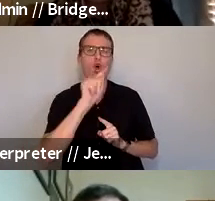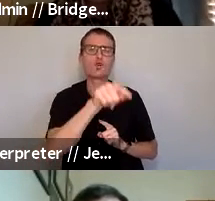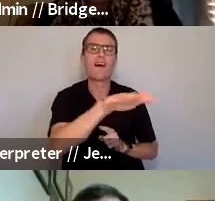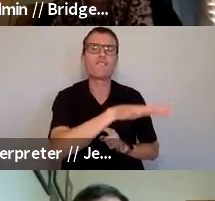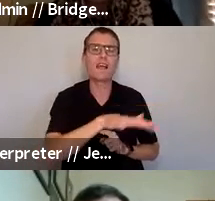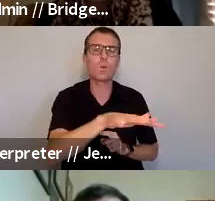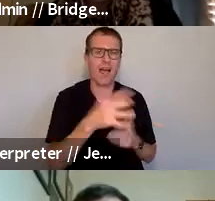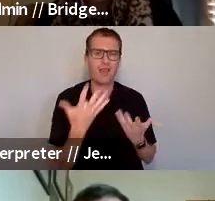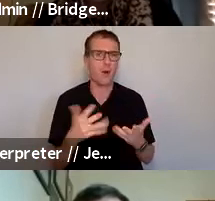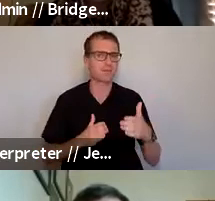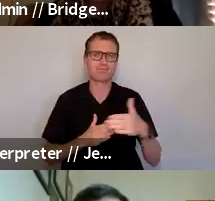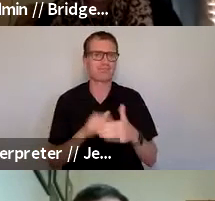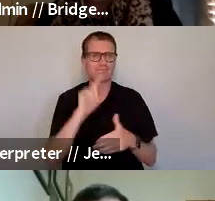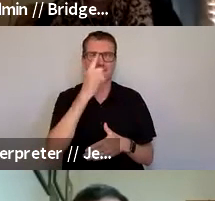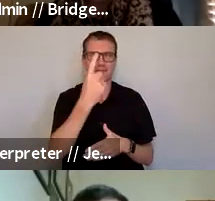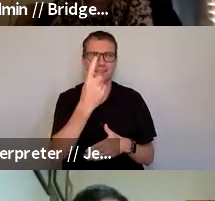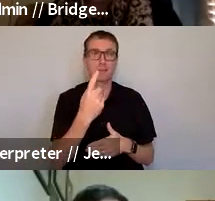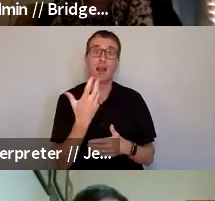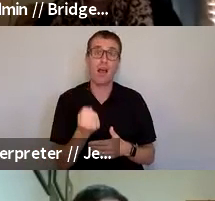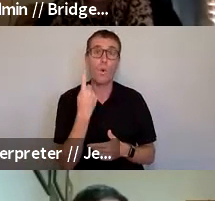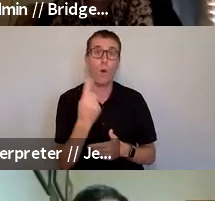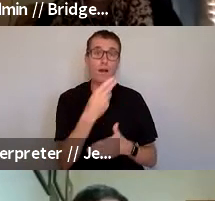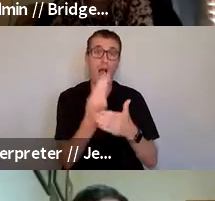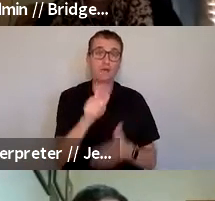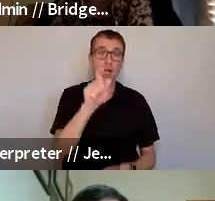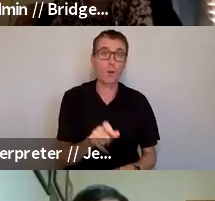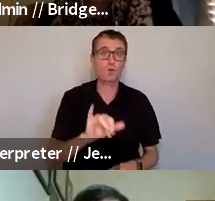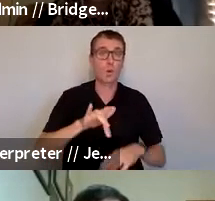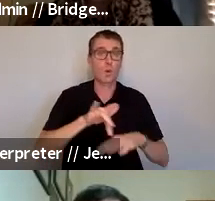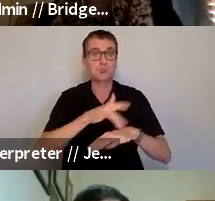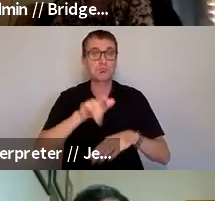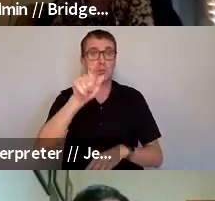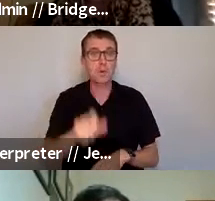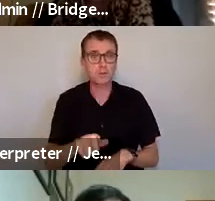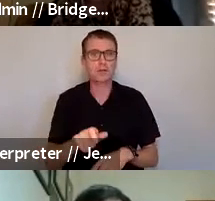artist on the call that wanted to talk about what they're experiencing in the lockdown.